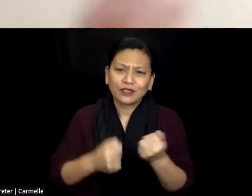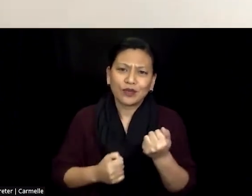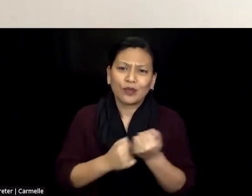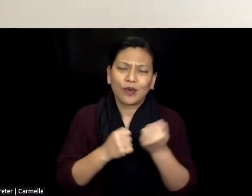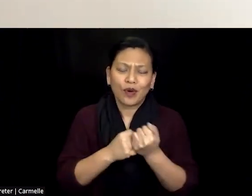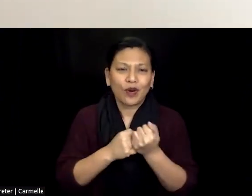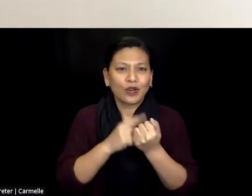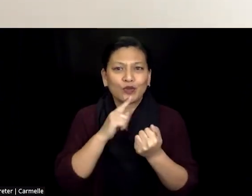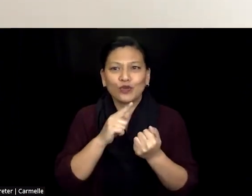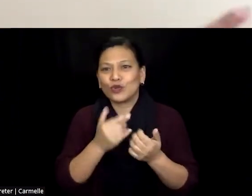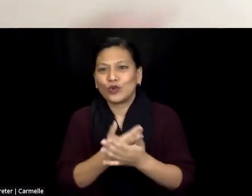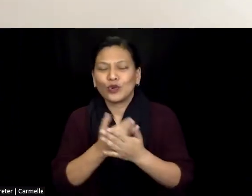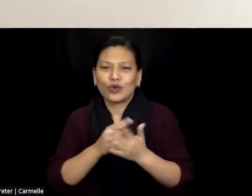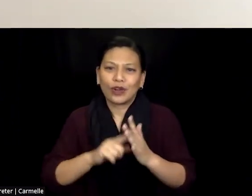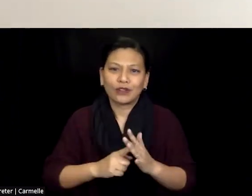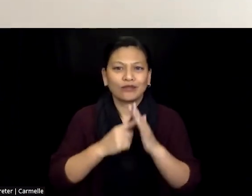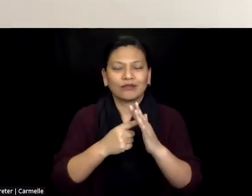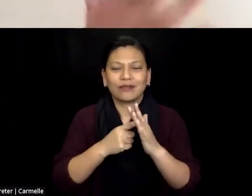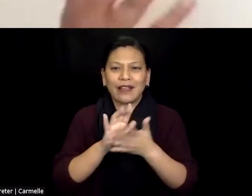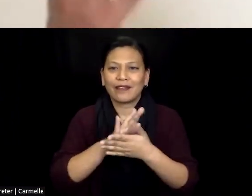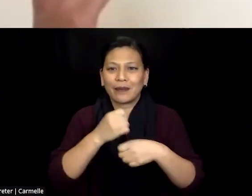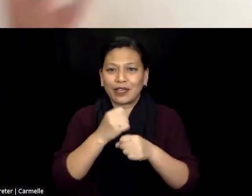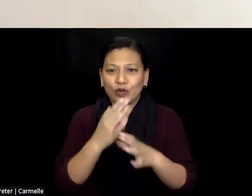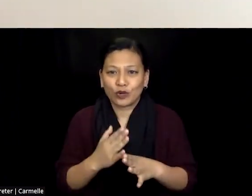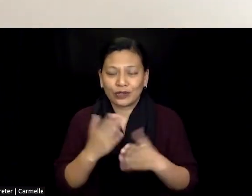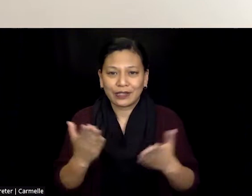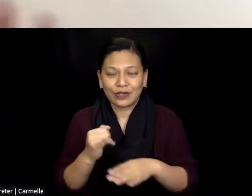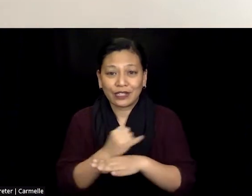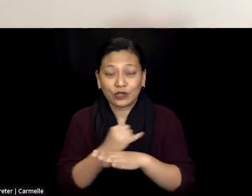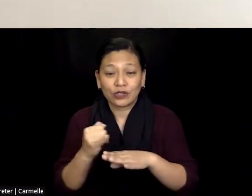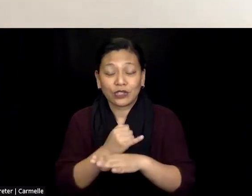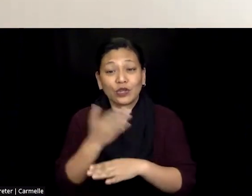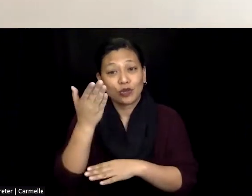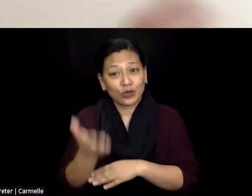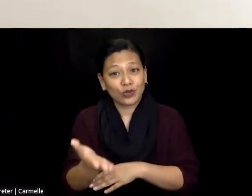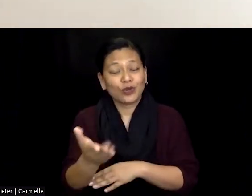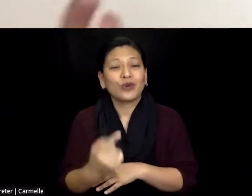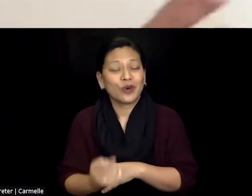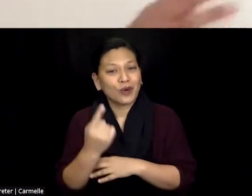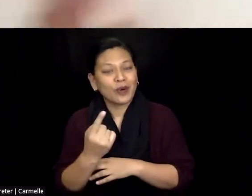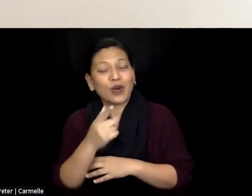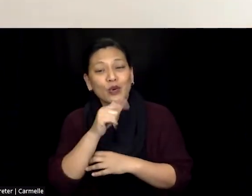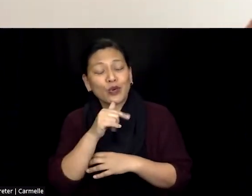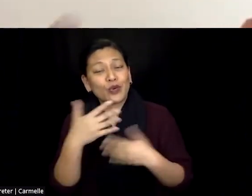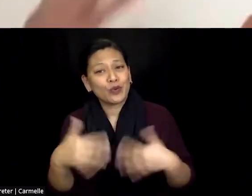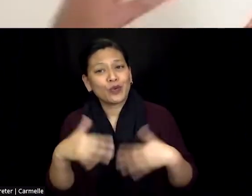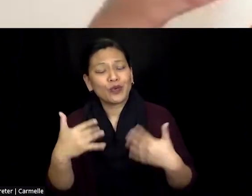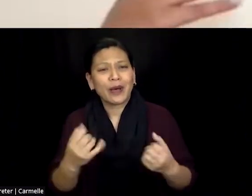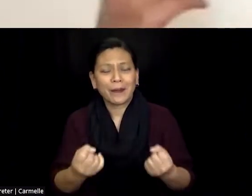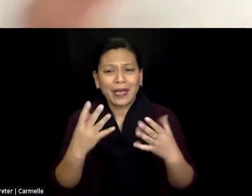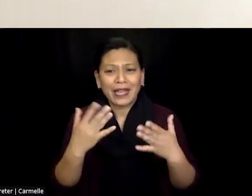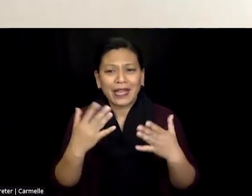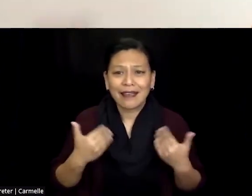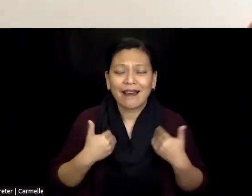support emerging filmmakers in the Canadian industry. And of course, you are one of the filmmakers that so many young